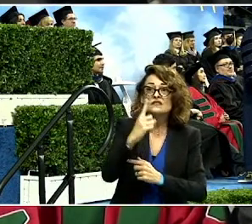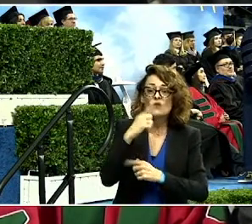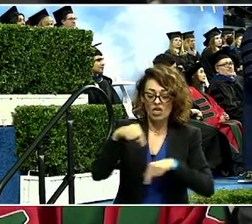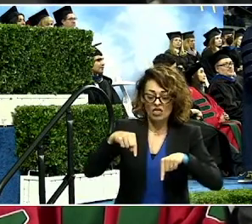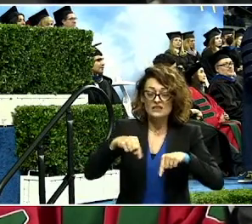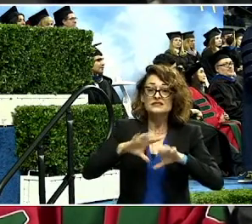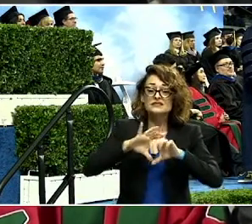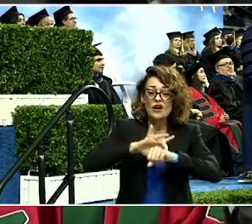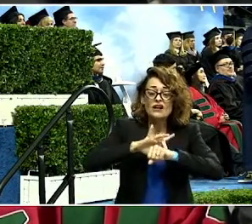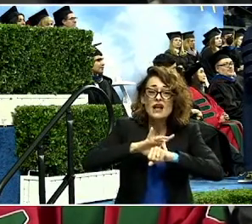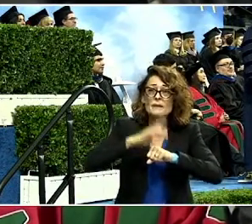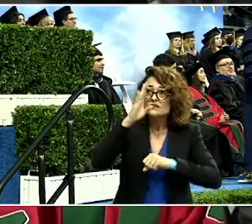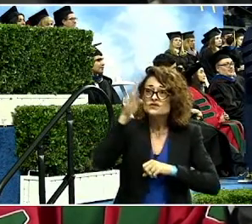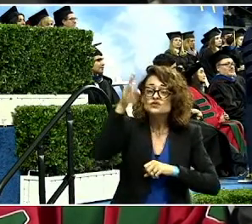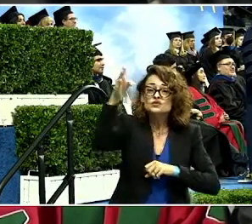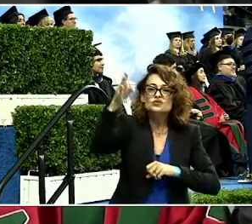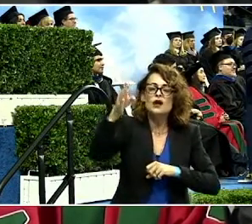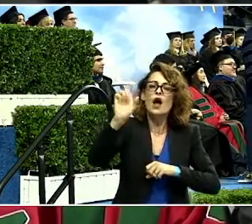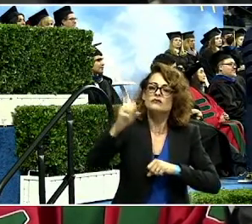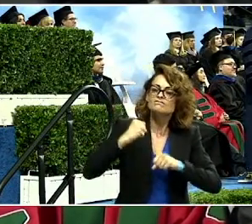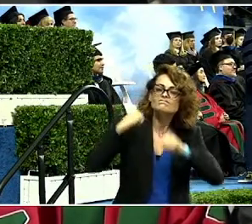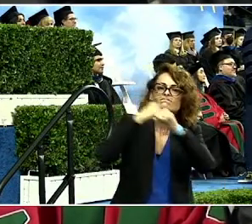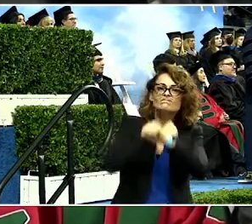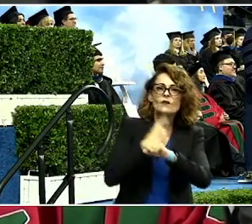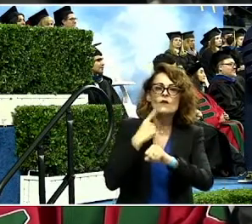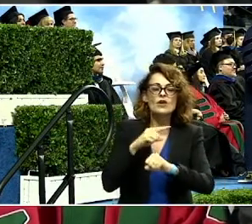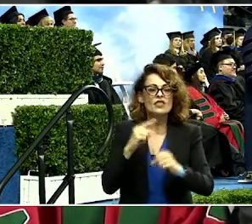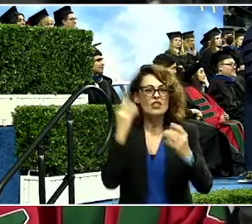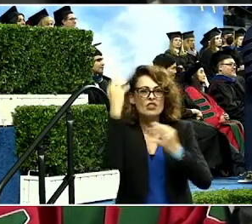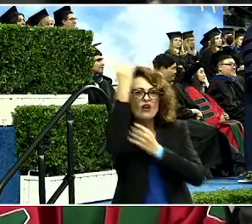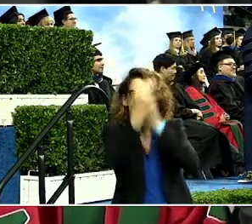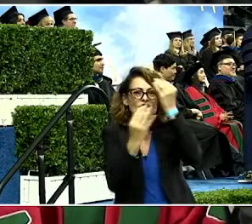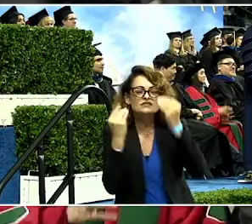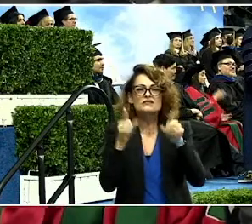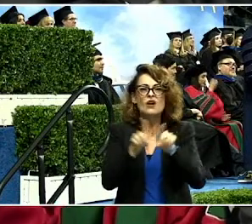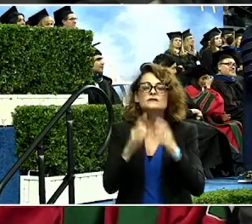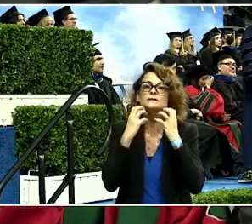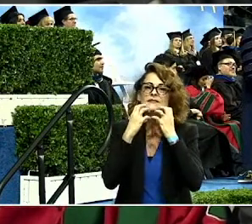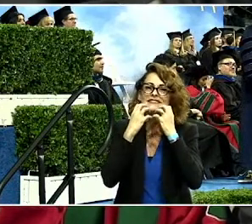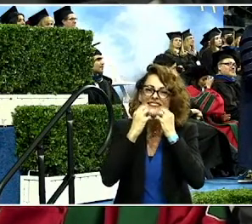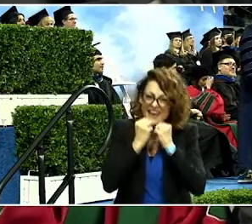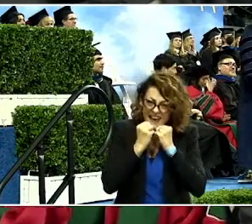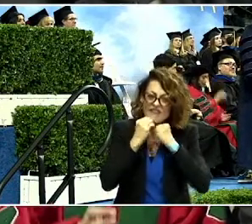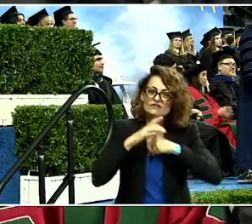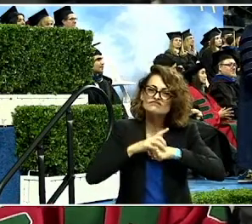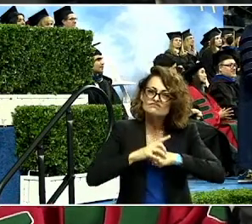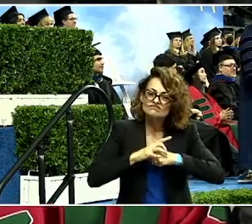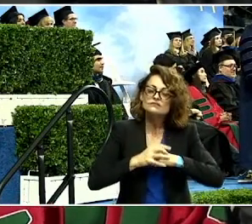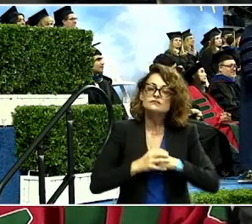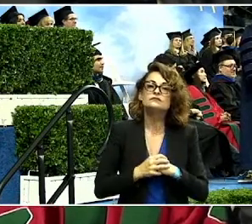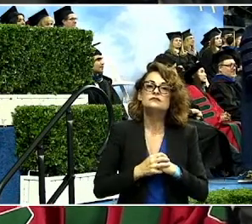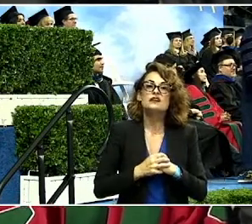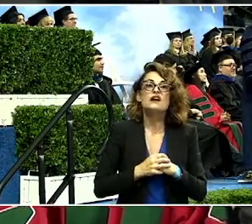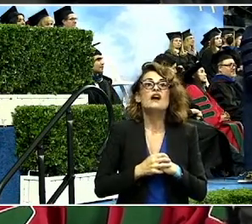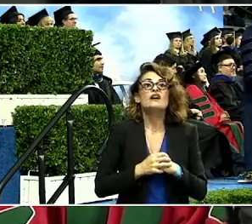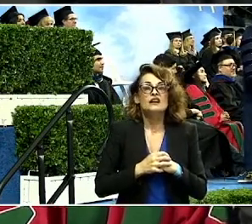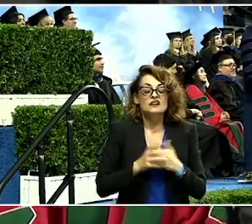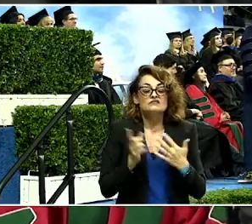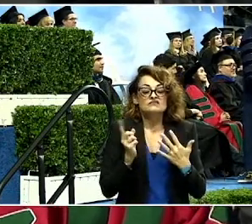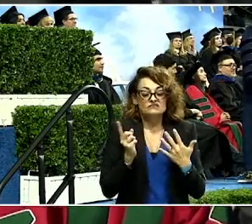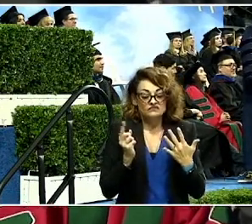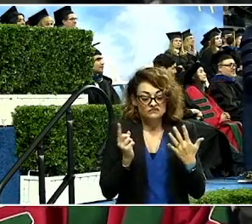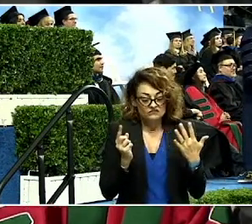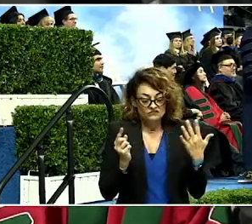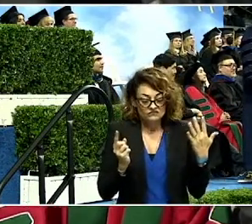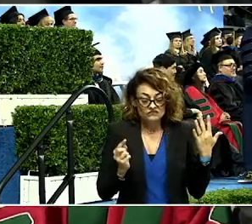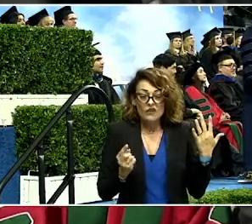new technology with thoughtfulness and care. So even as all this stirred up anguish, I think it endowed you with compassion